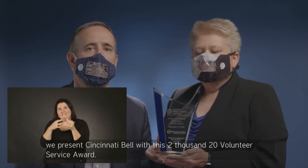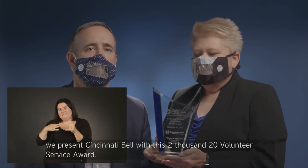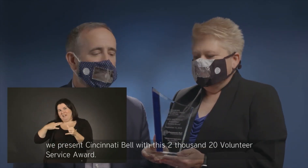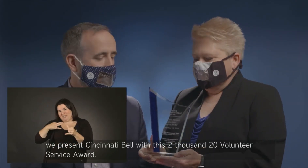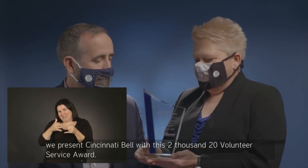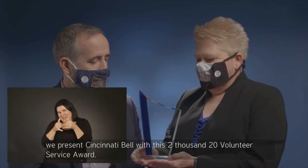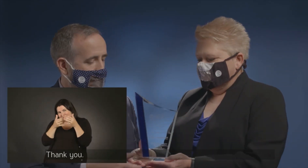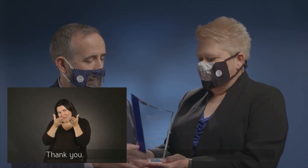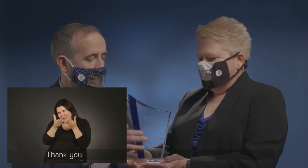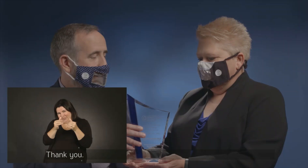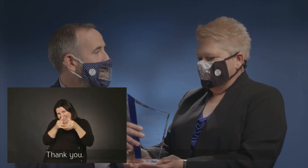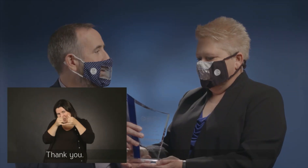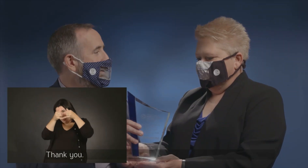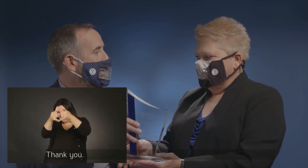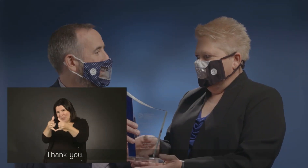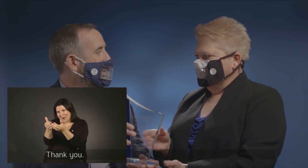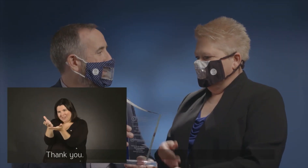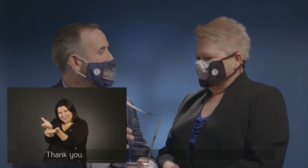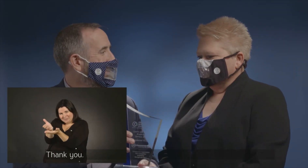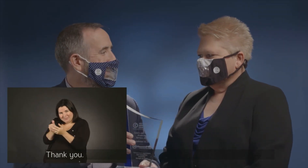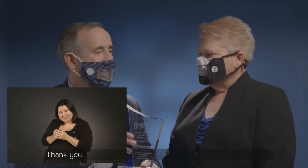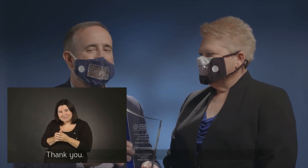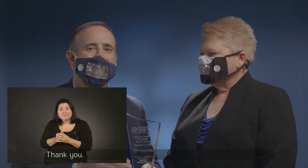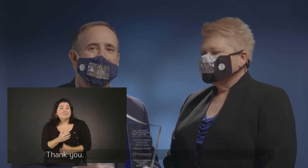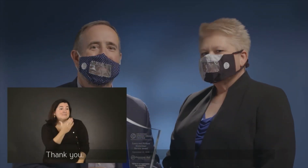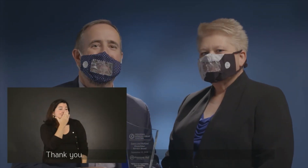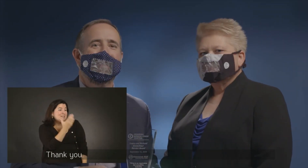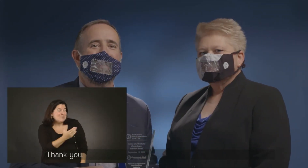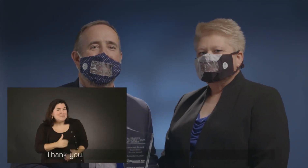Award. Thank you.